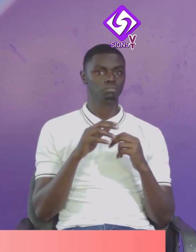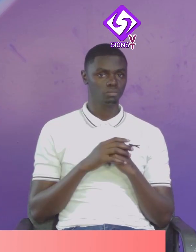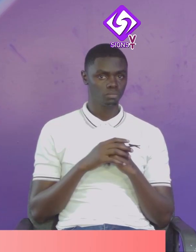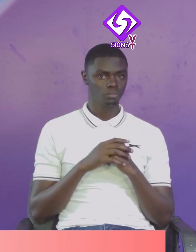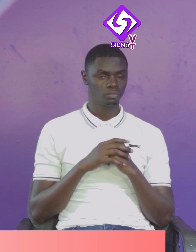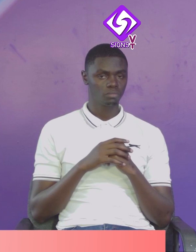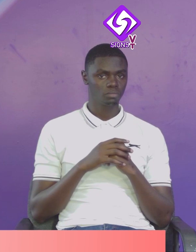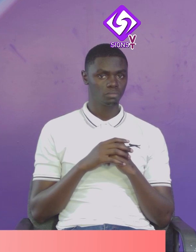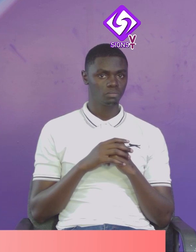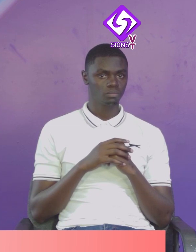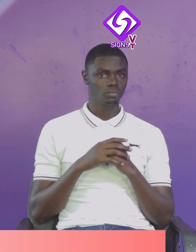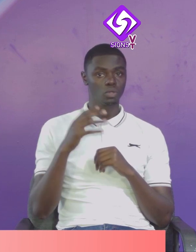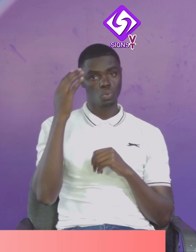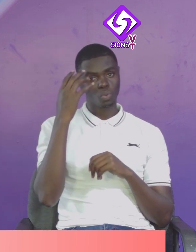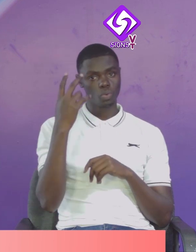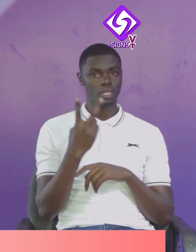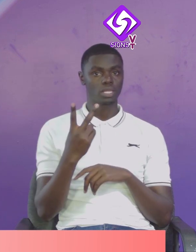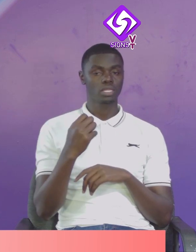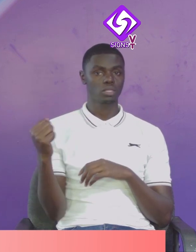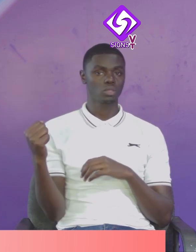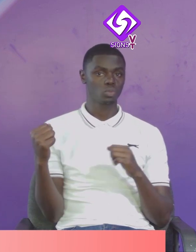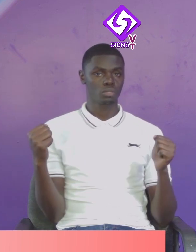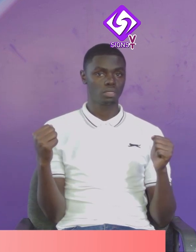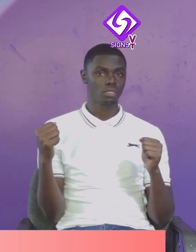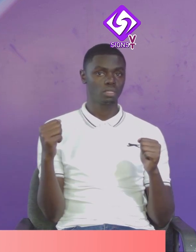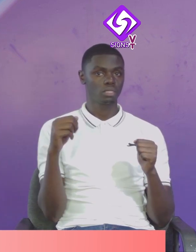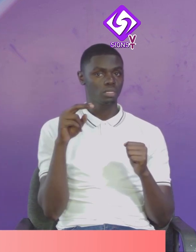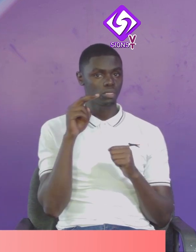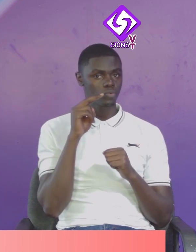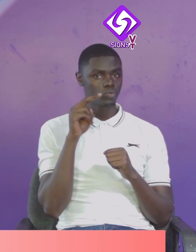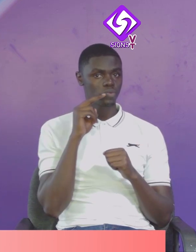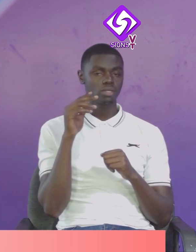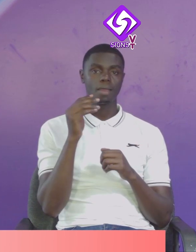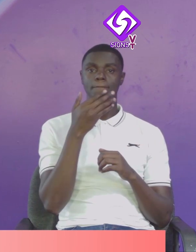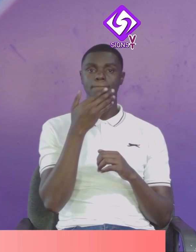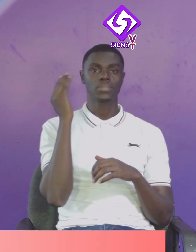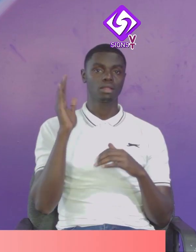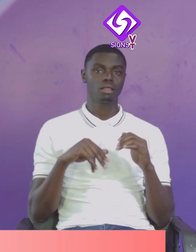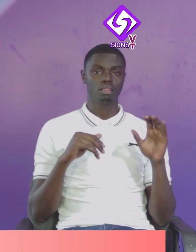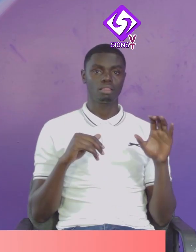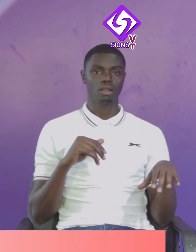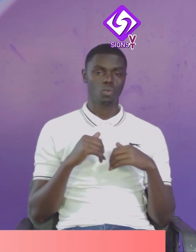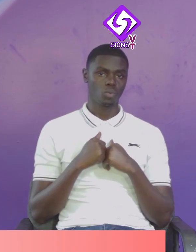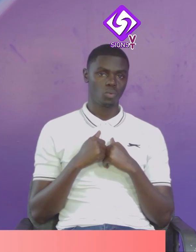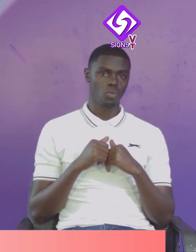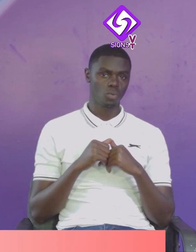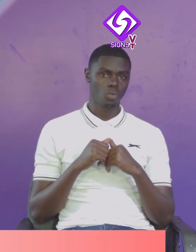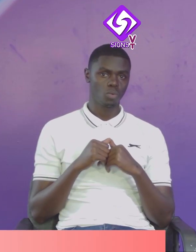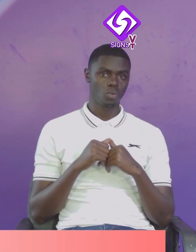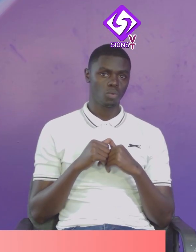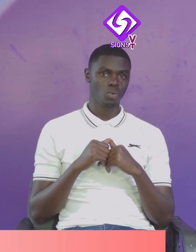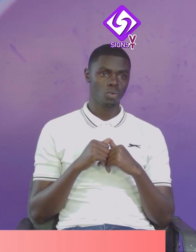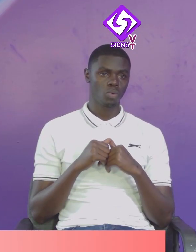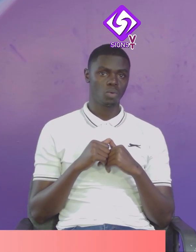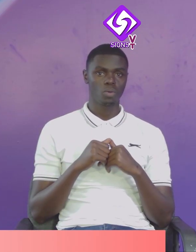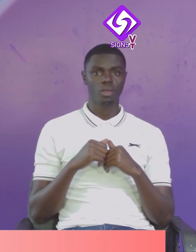that the two sides, when you compare the two sides, Nigeria is far better than DR Congo when Okay. it comes to football. Yeah. I mean,